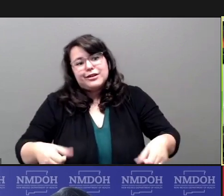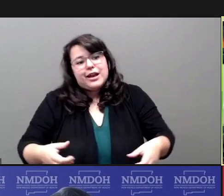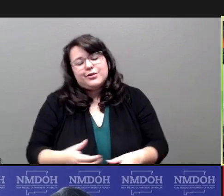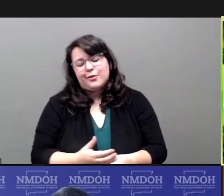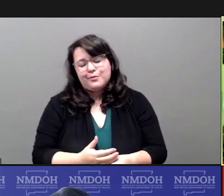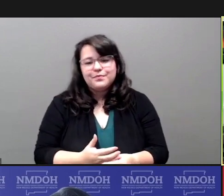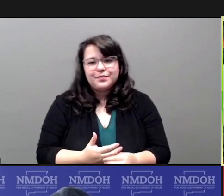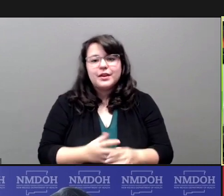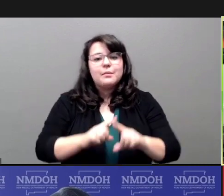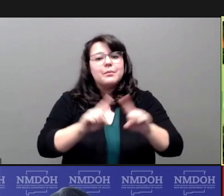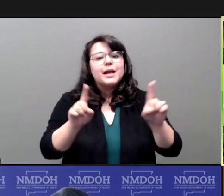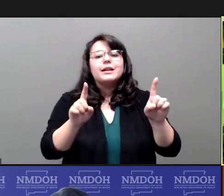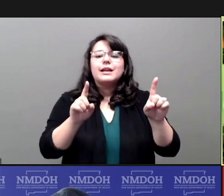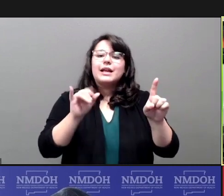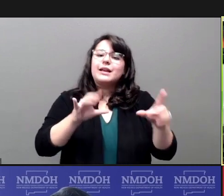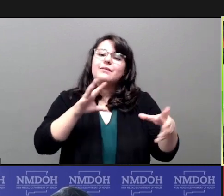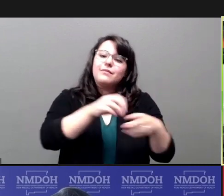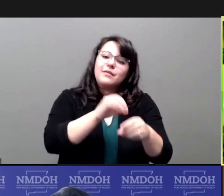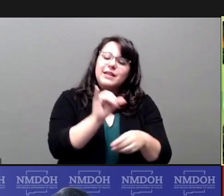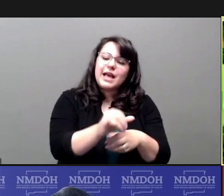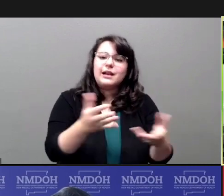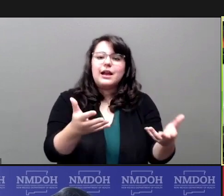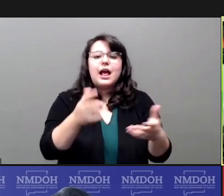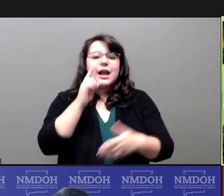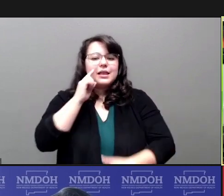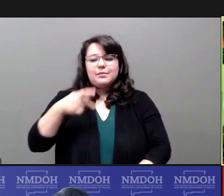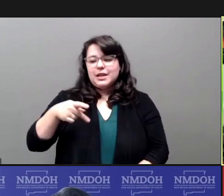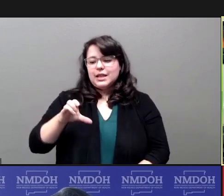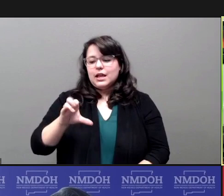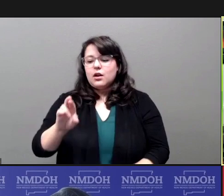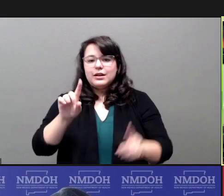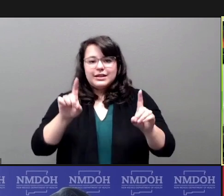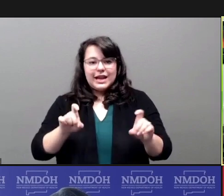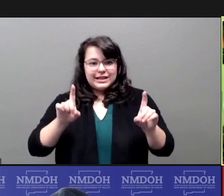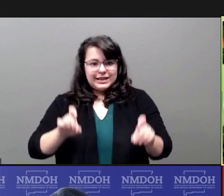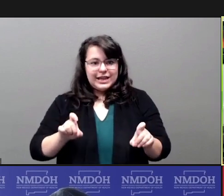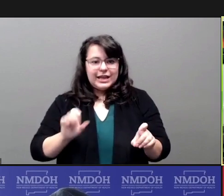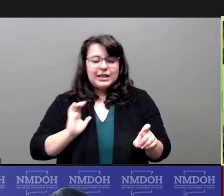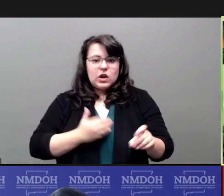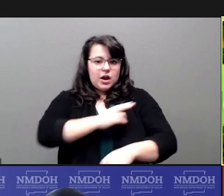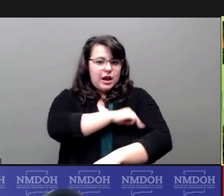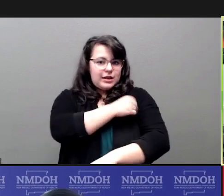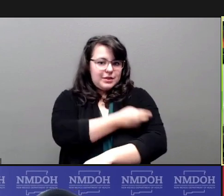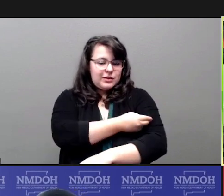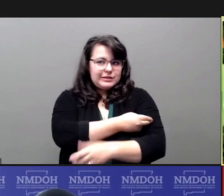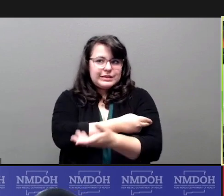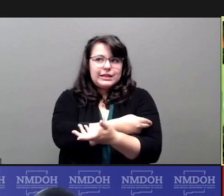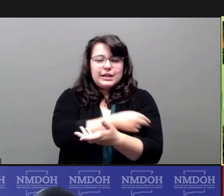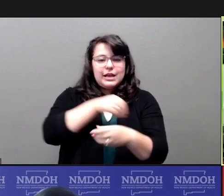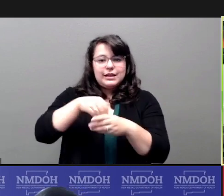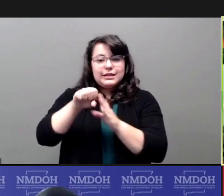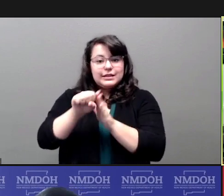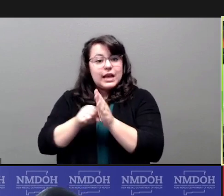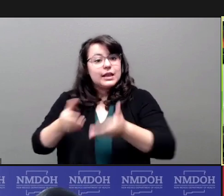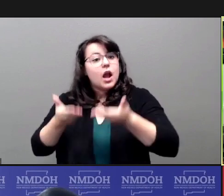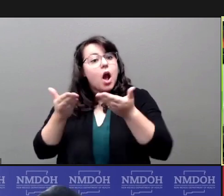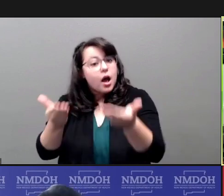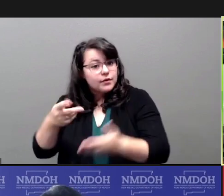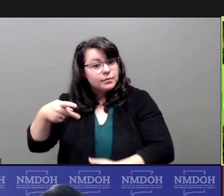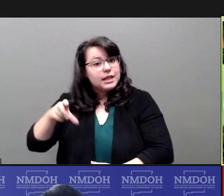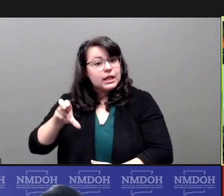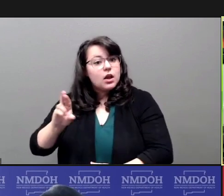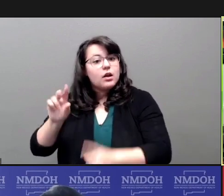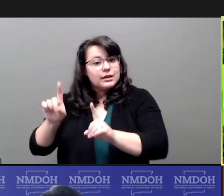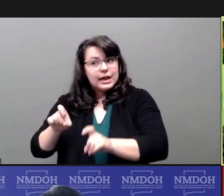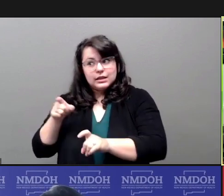it does really involve that. And then I think PCR testing, as I said earlier, most hospitals in the state offer PCR testing,